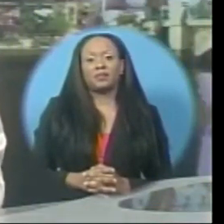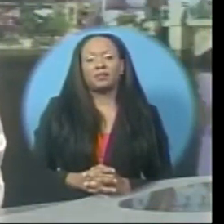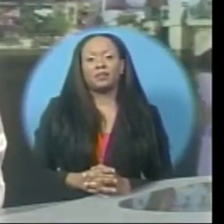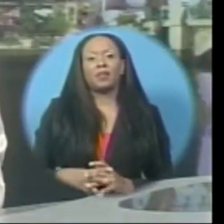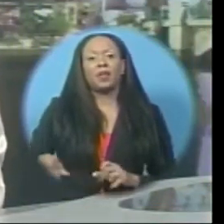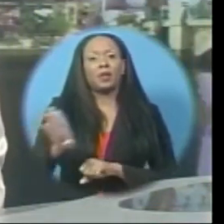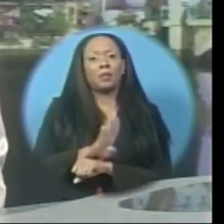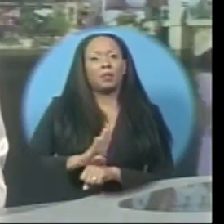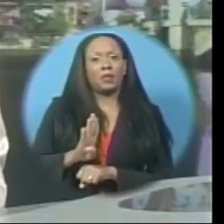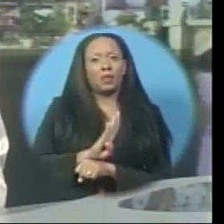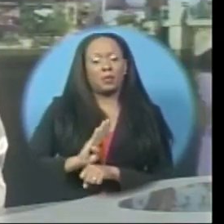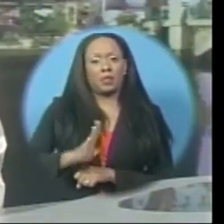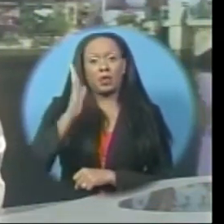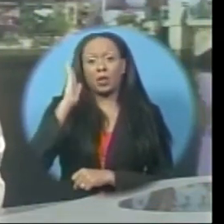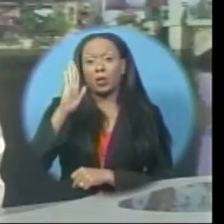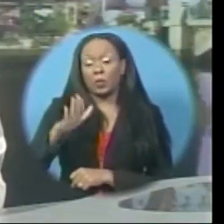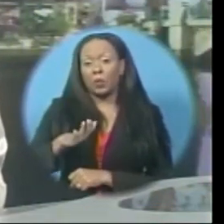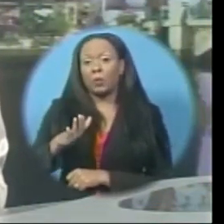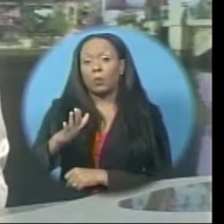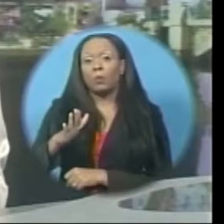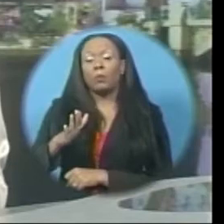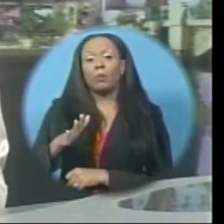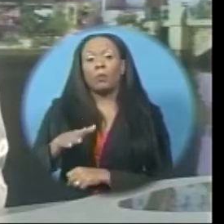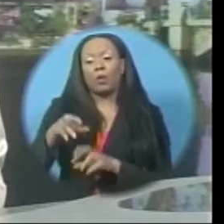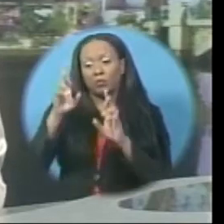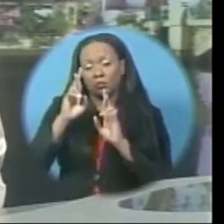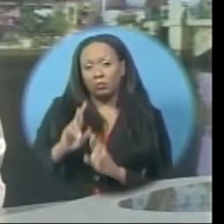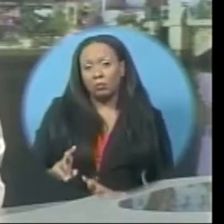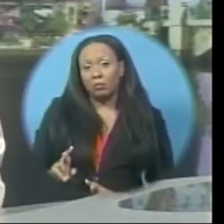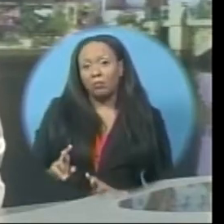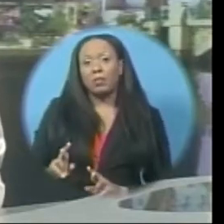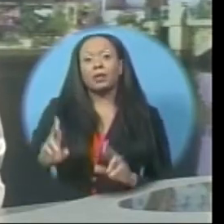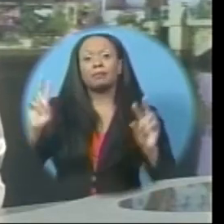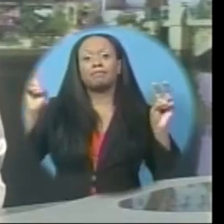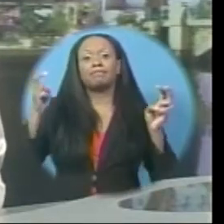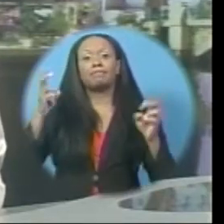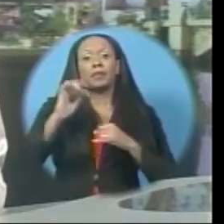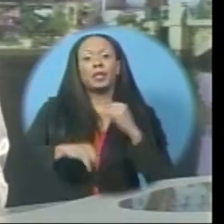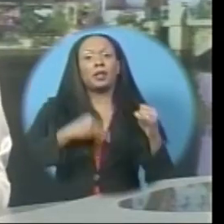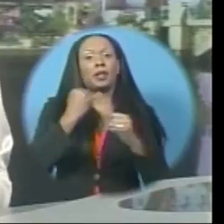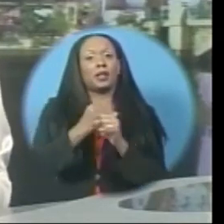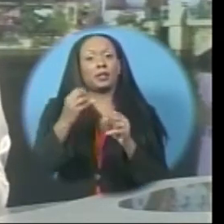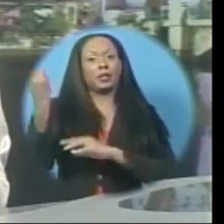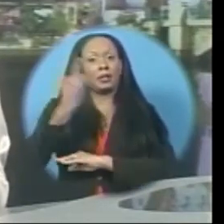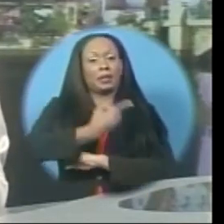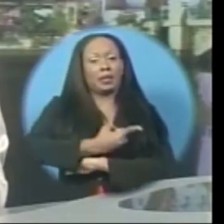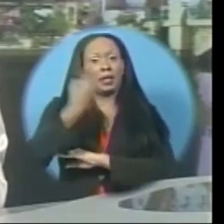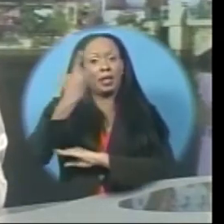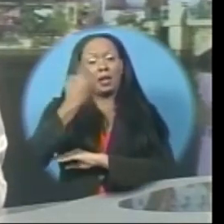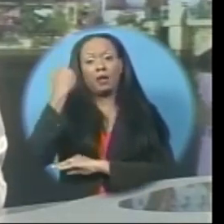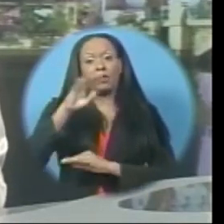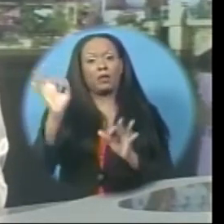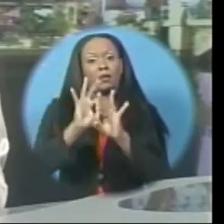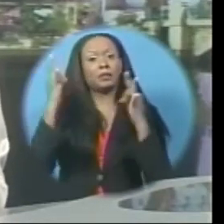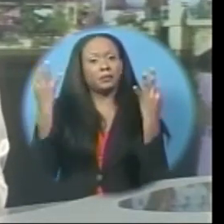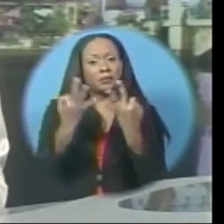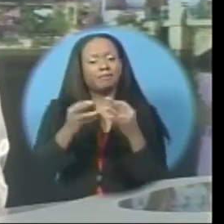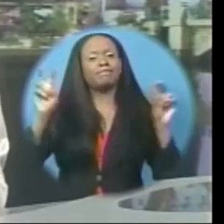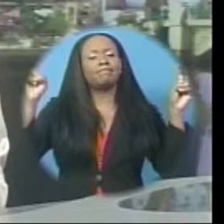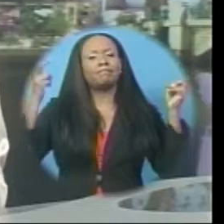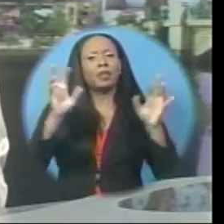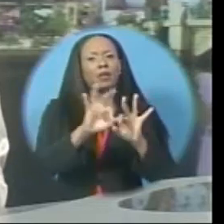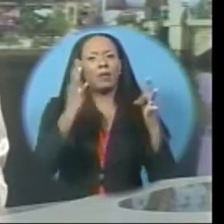Barbados is joining with other countries across the globe in observing International Day of Families. It's being celebrated under the